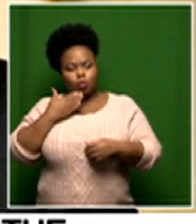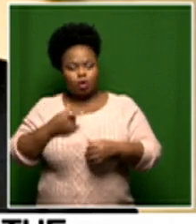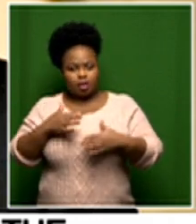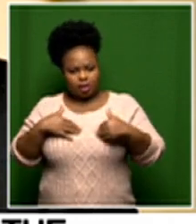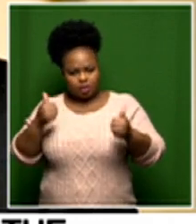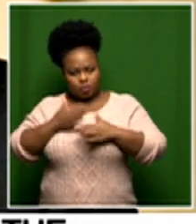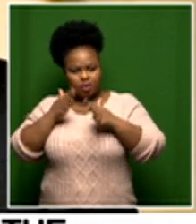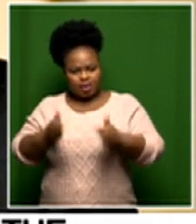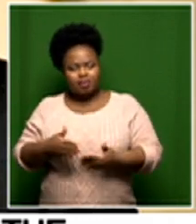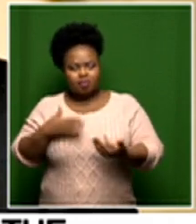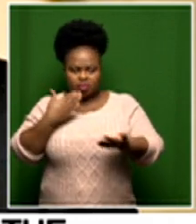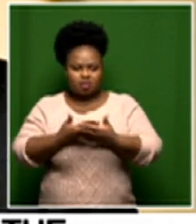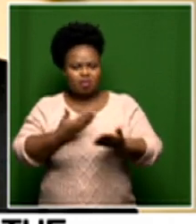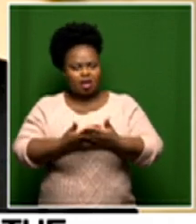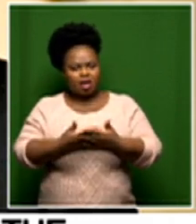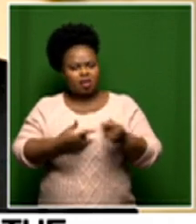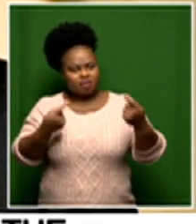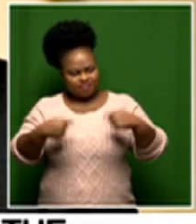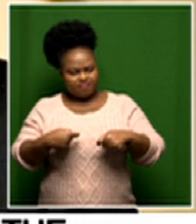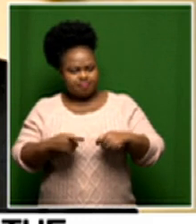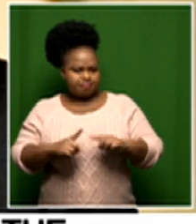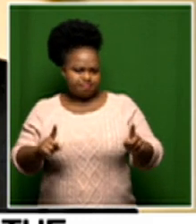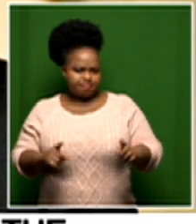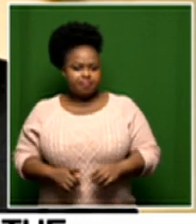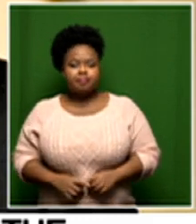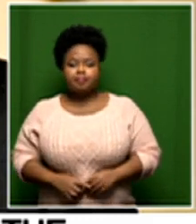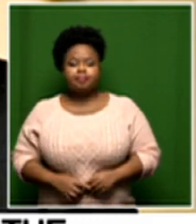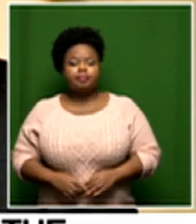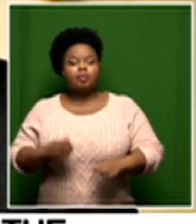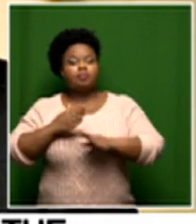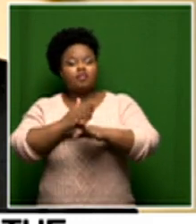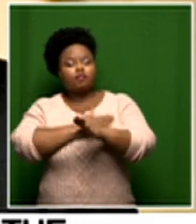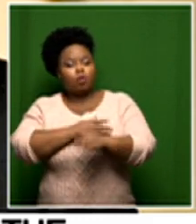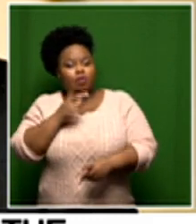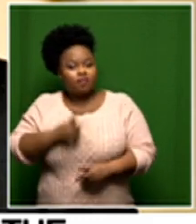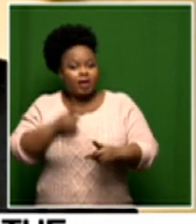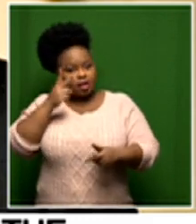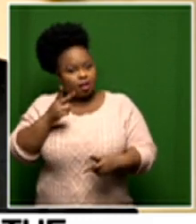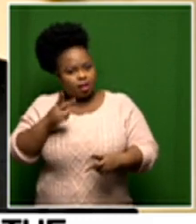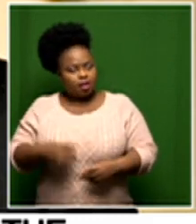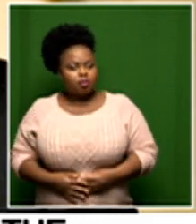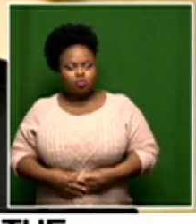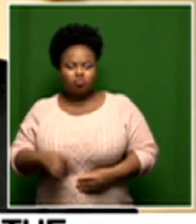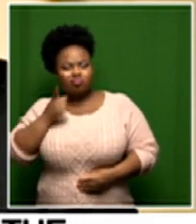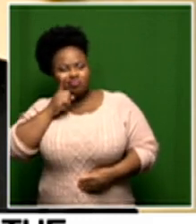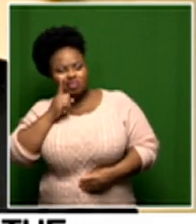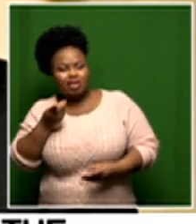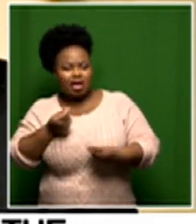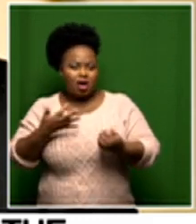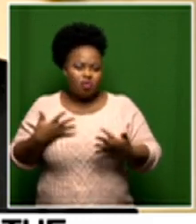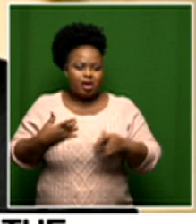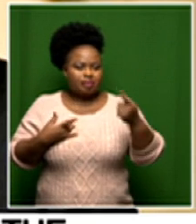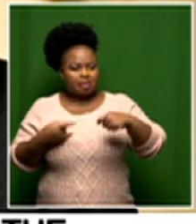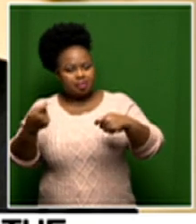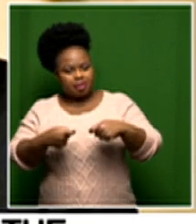fact, fund a lot of those. But before all of that is finalized in terms of how much they will fund and so